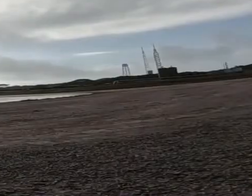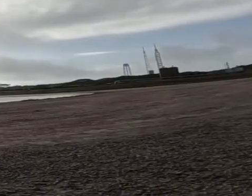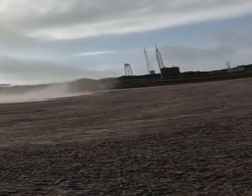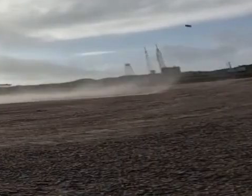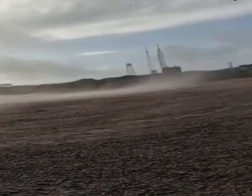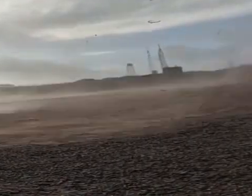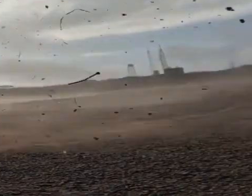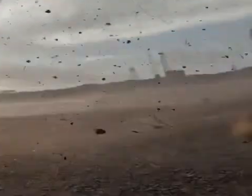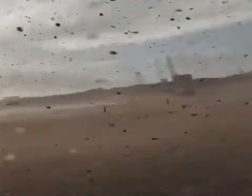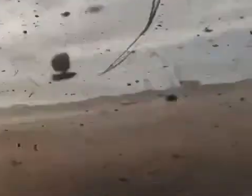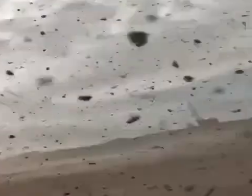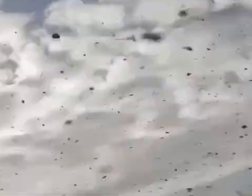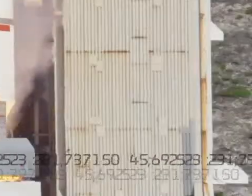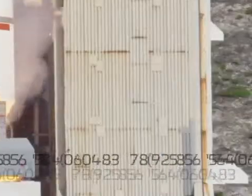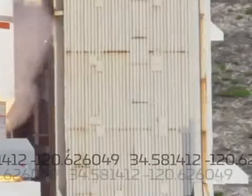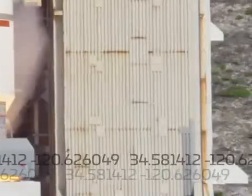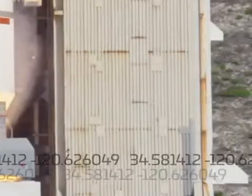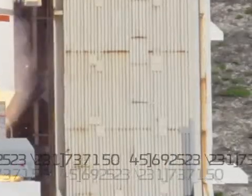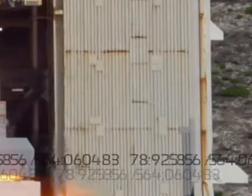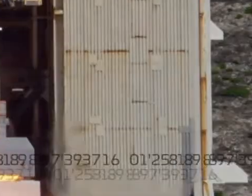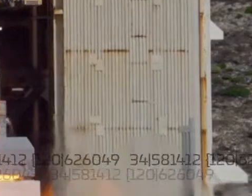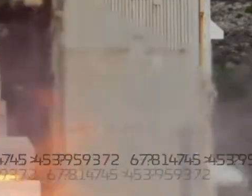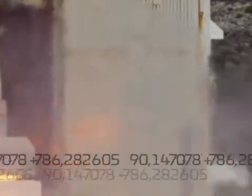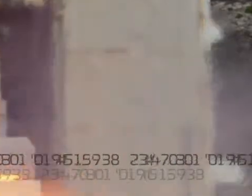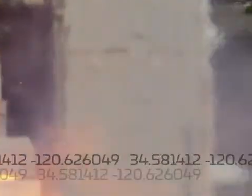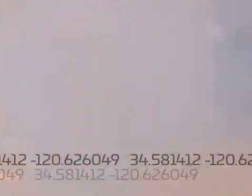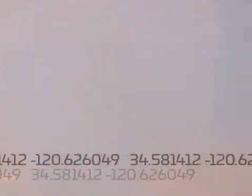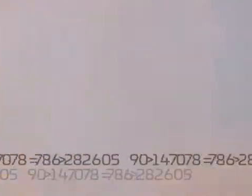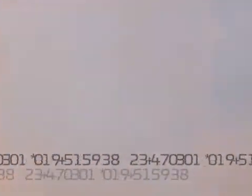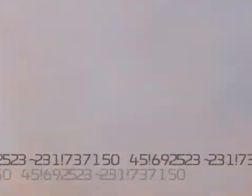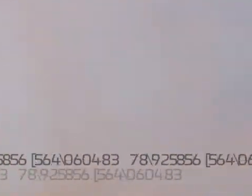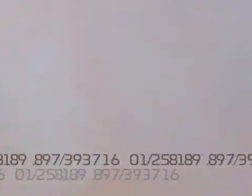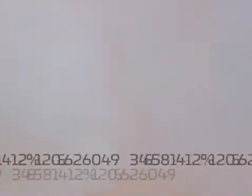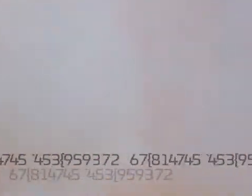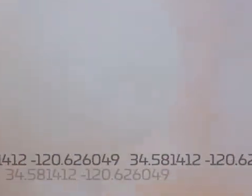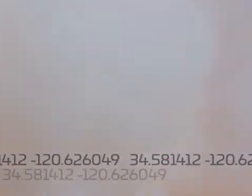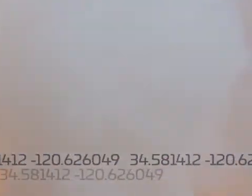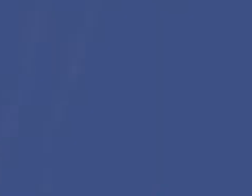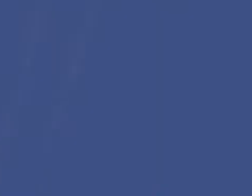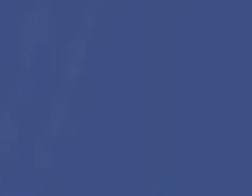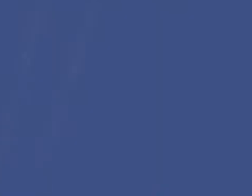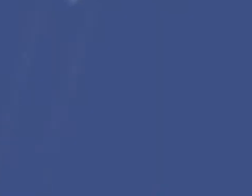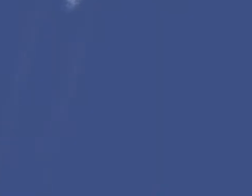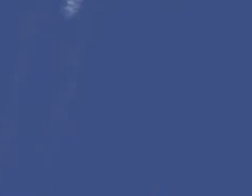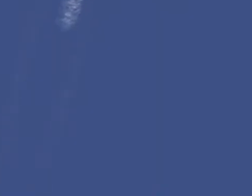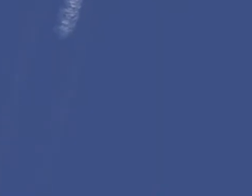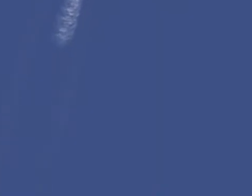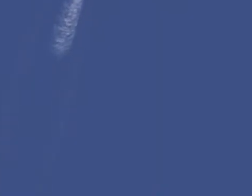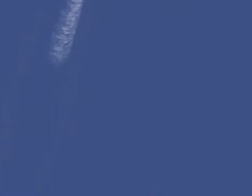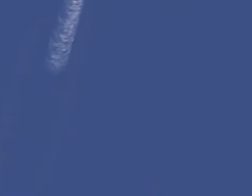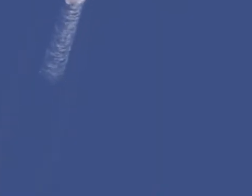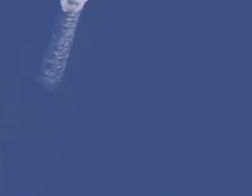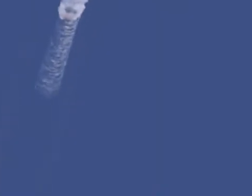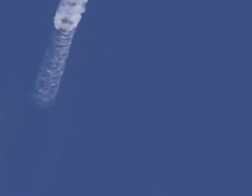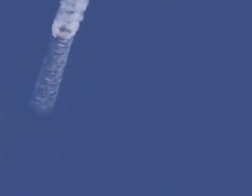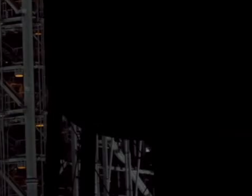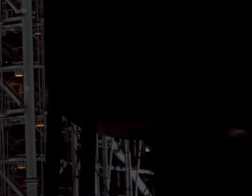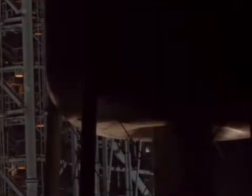Yes! Tango down to nominal. Fighting downside speed off. Bring in speed off.